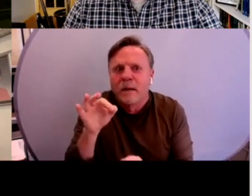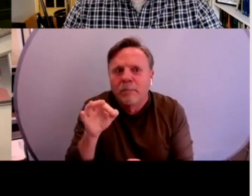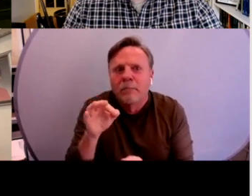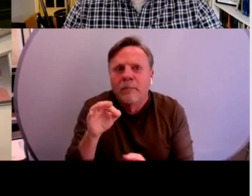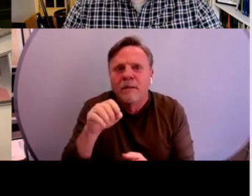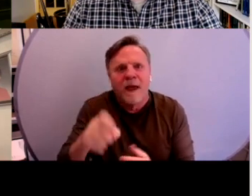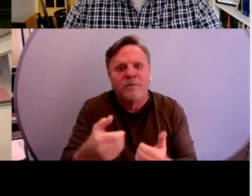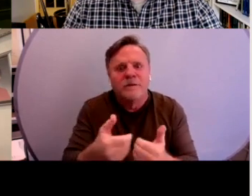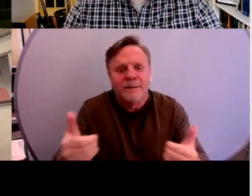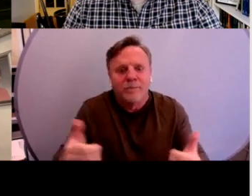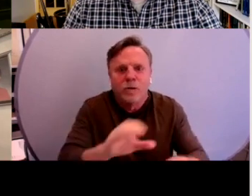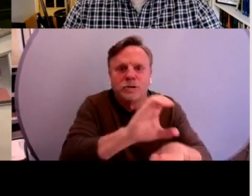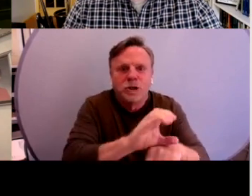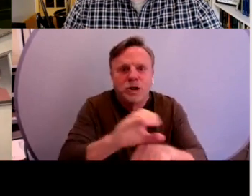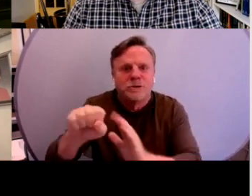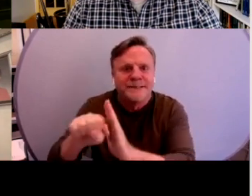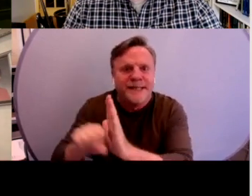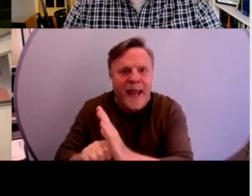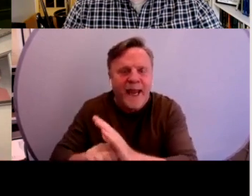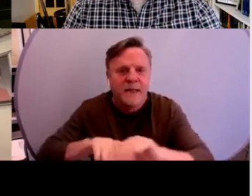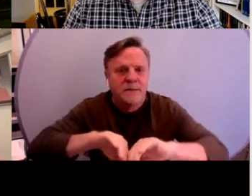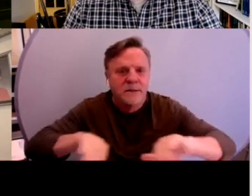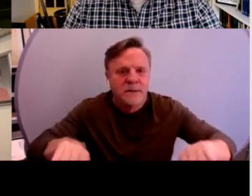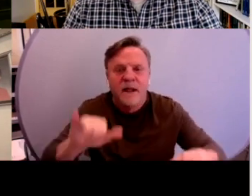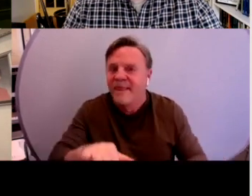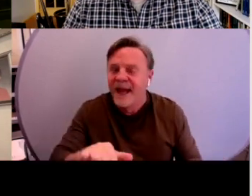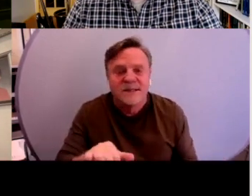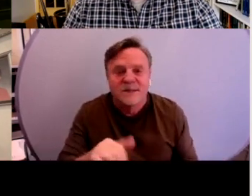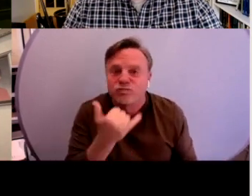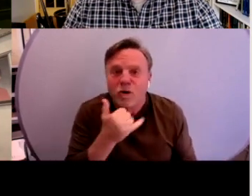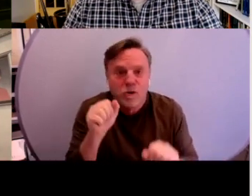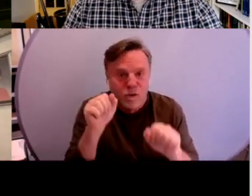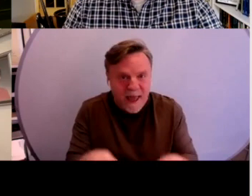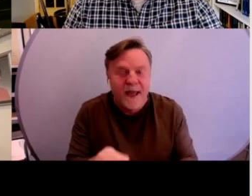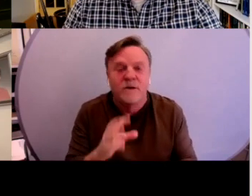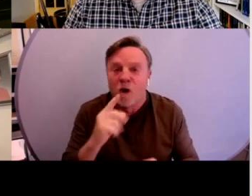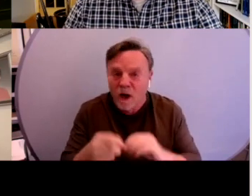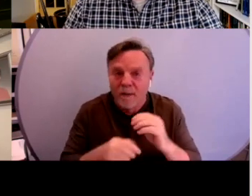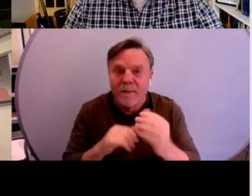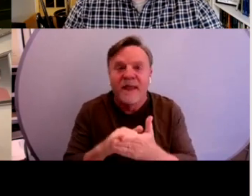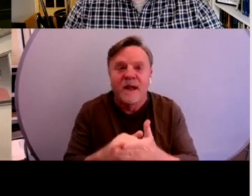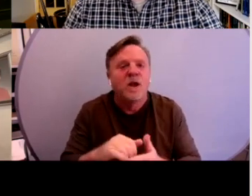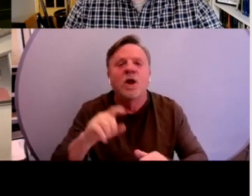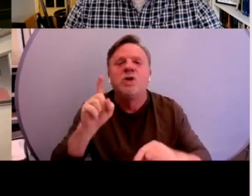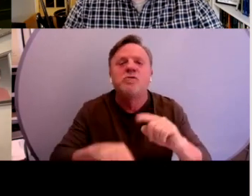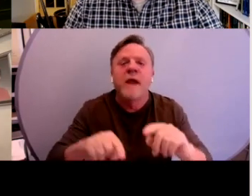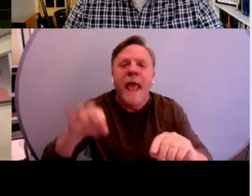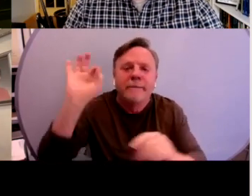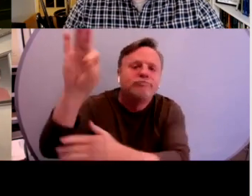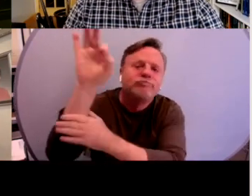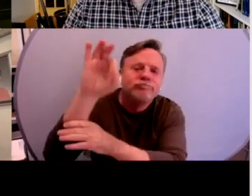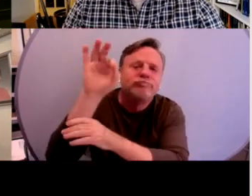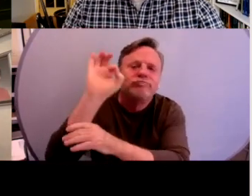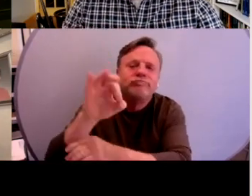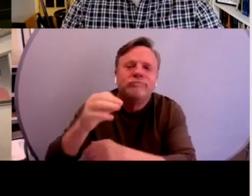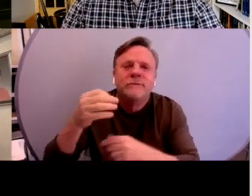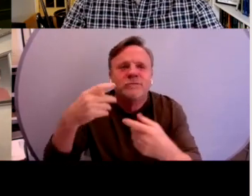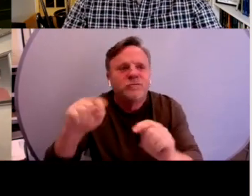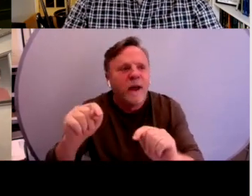separation of church and state. That's false. You can talk about it. You can't proselytize. You cannot